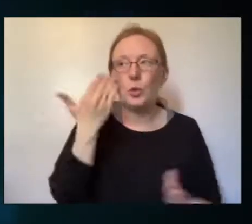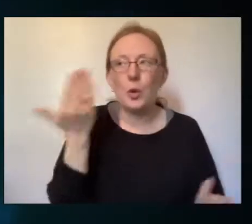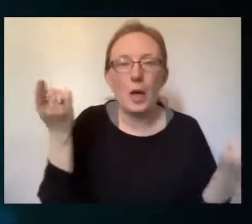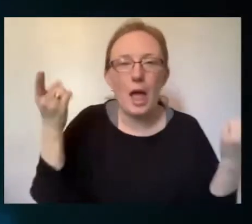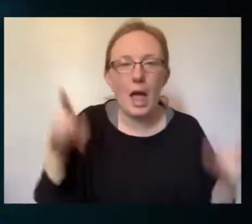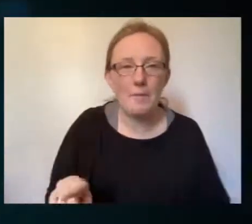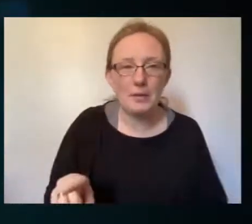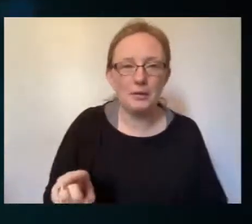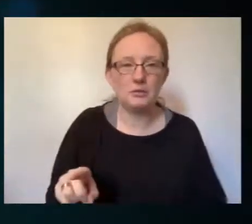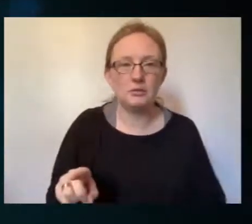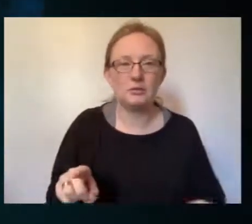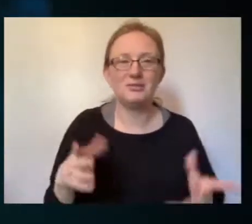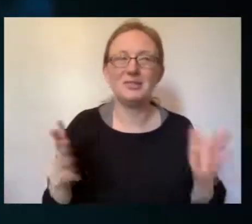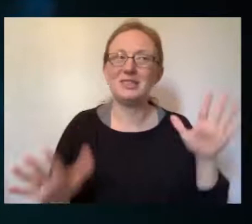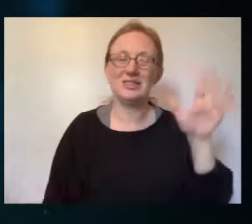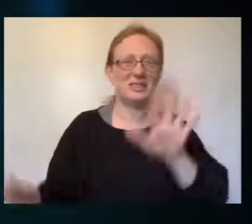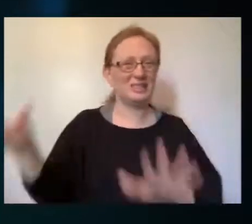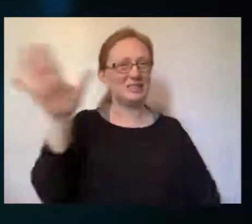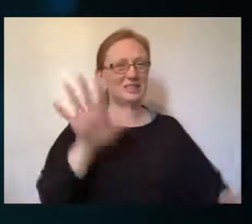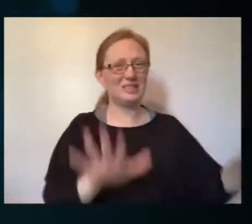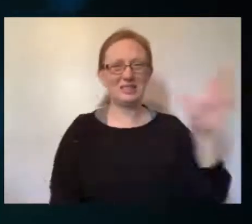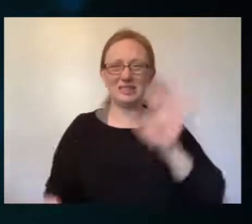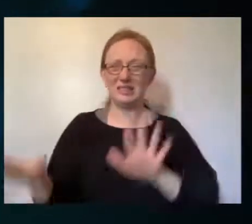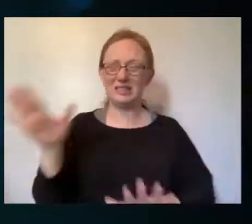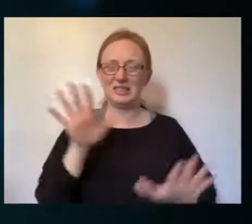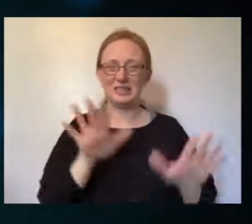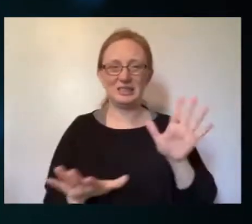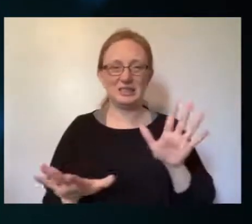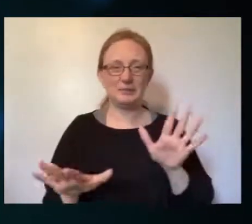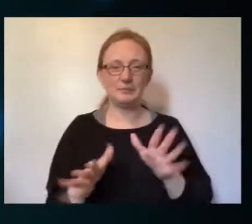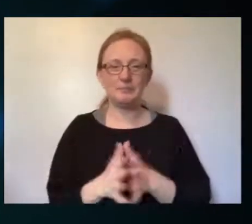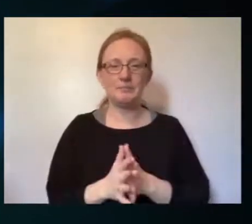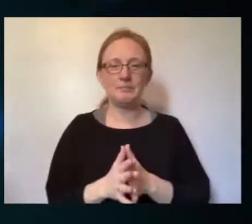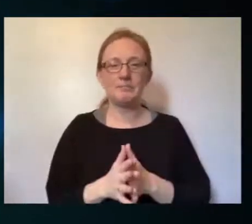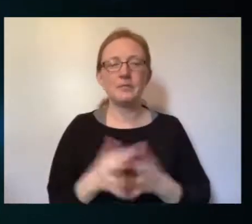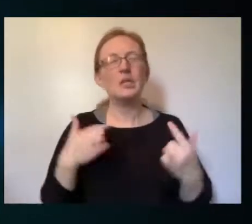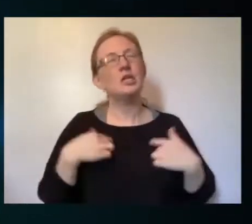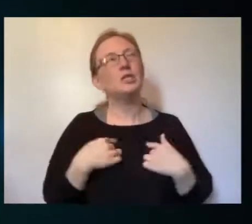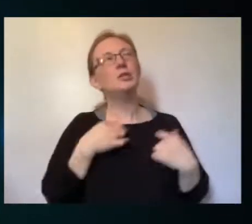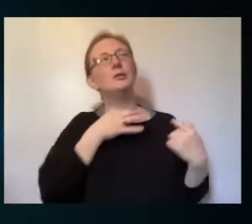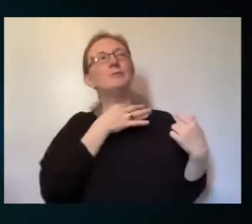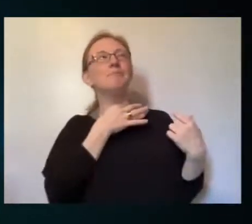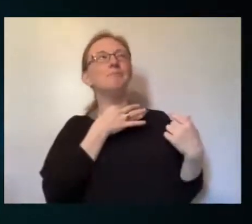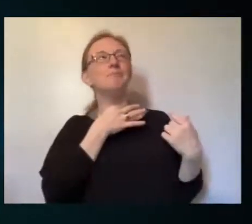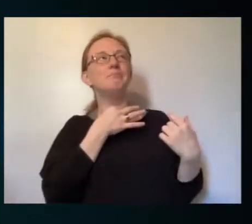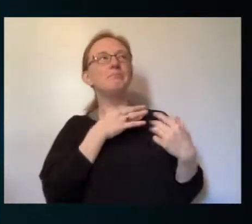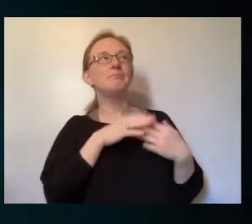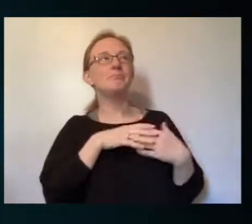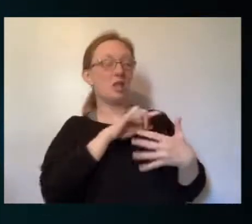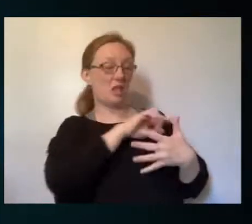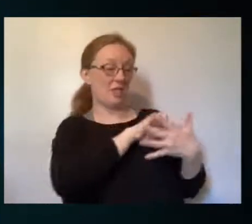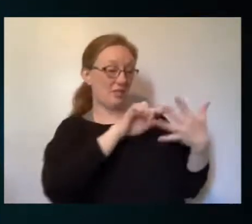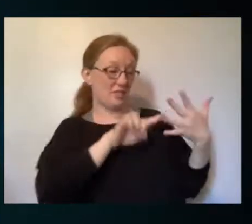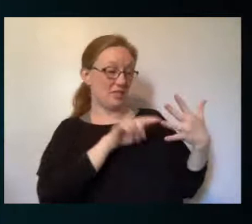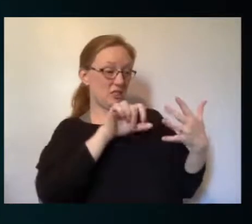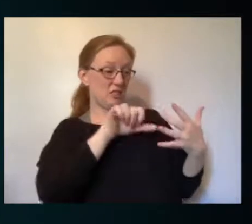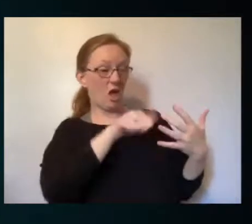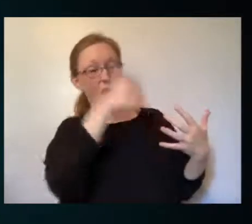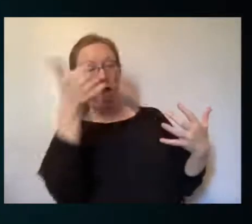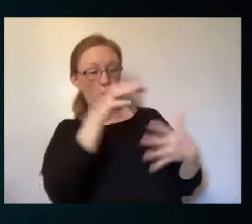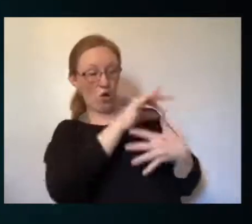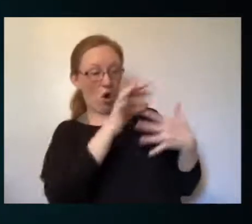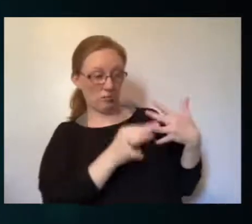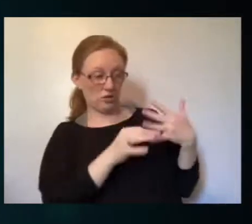And so it's, I wonder whether some of these alternative models,